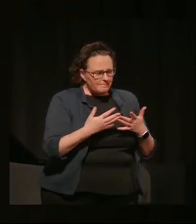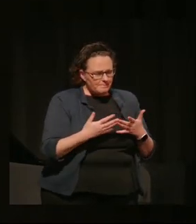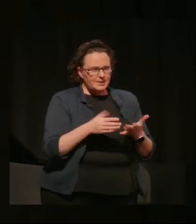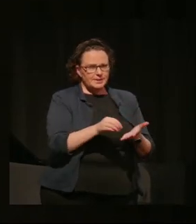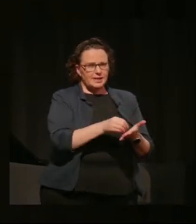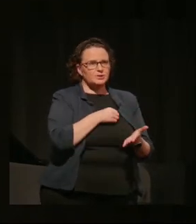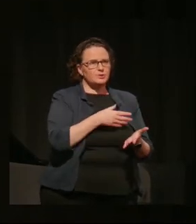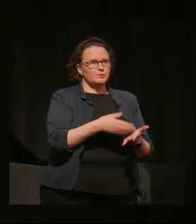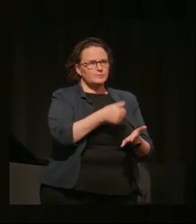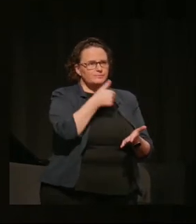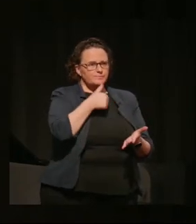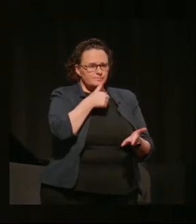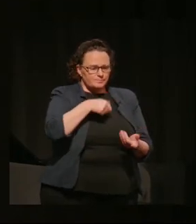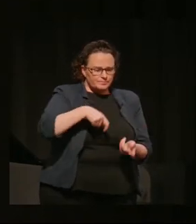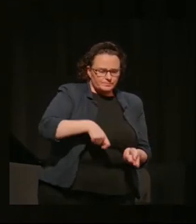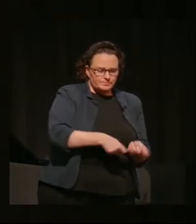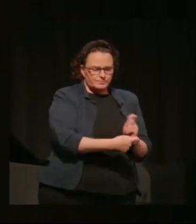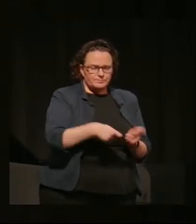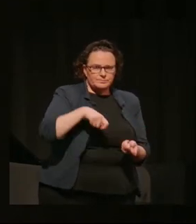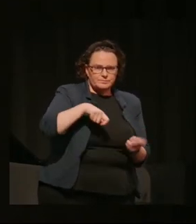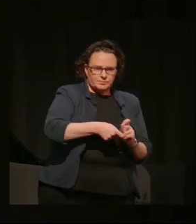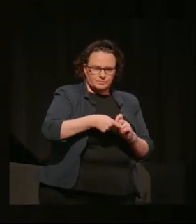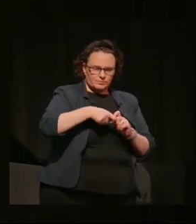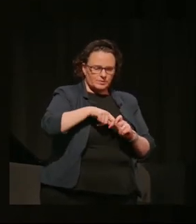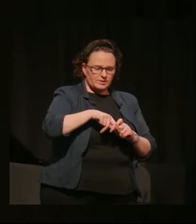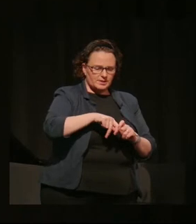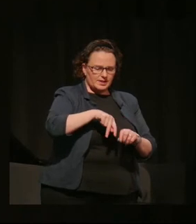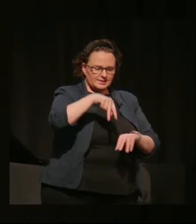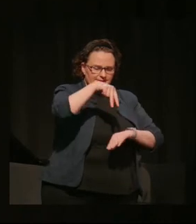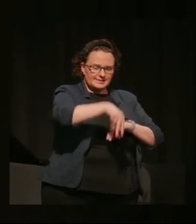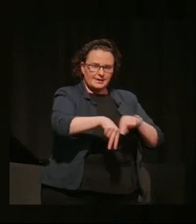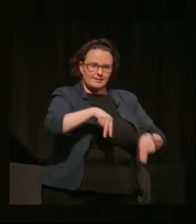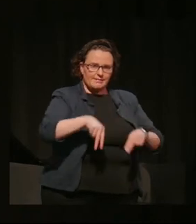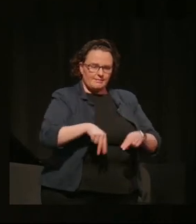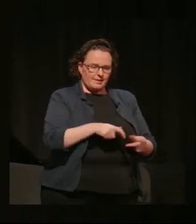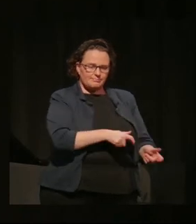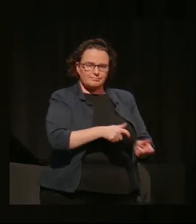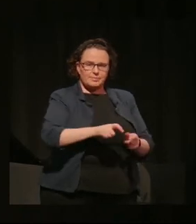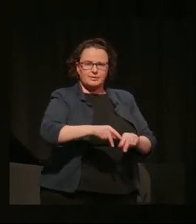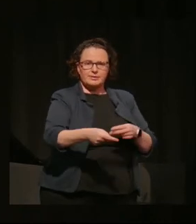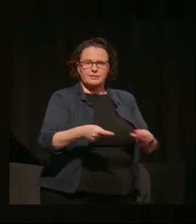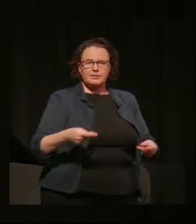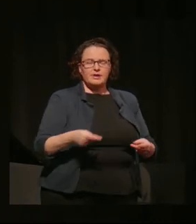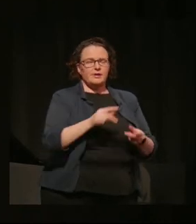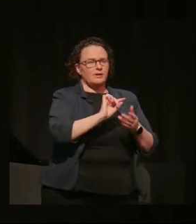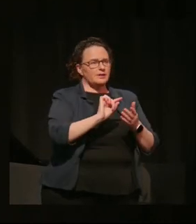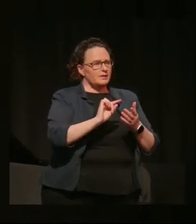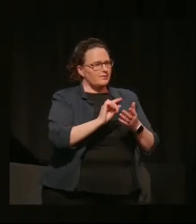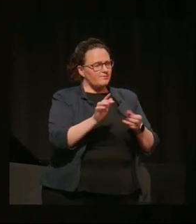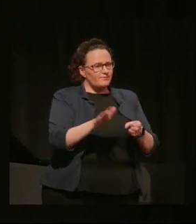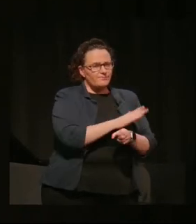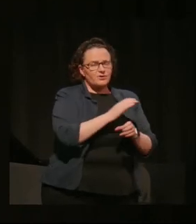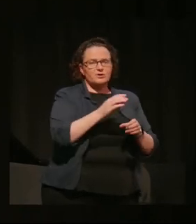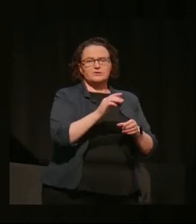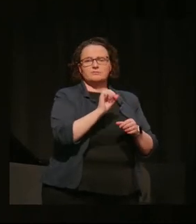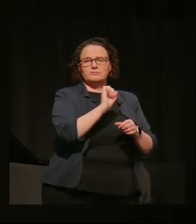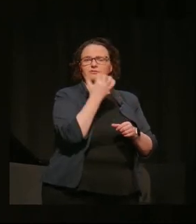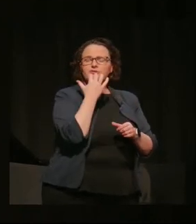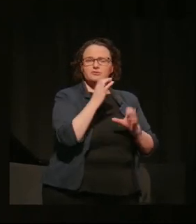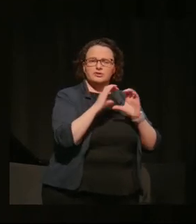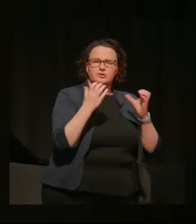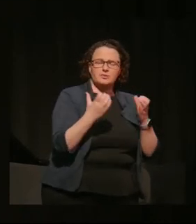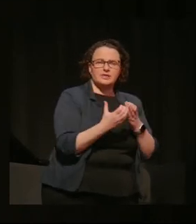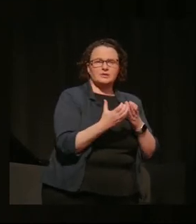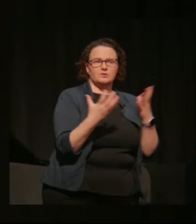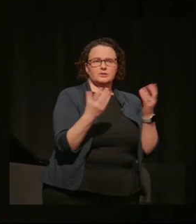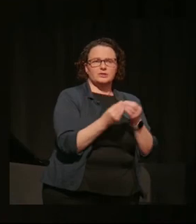dig mass graves before being shot into them. Entire Jewish communities, totaling some 2 million Jews,